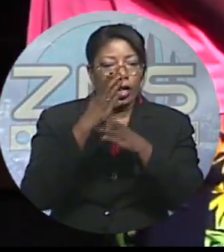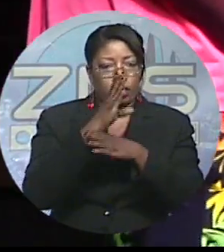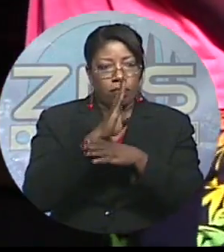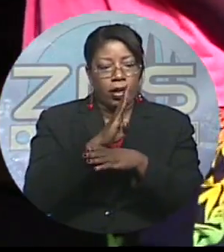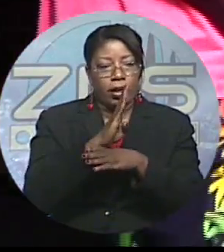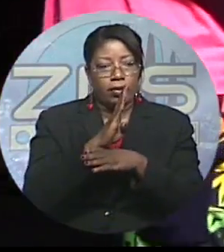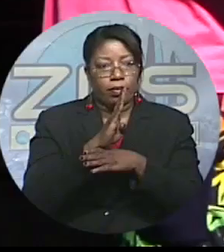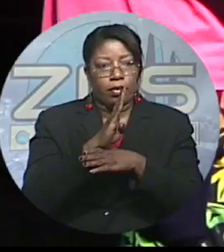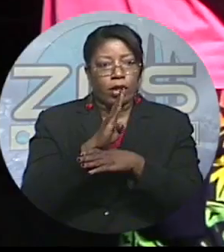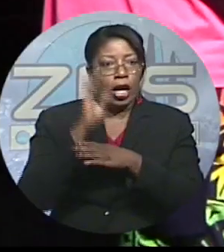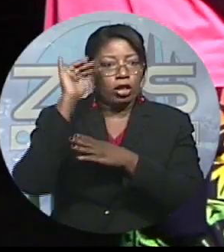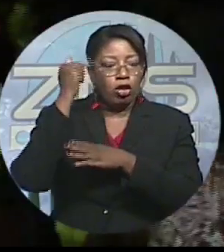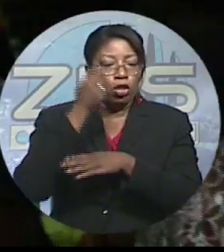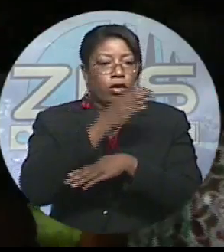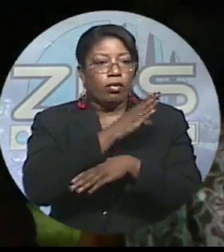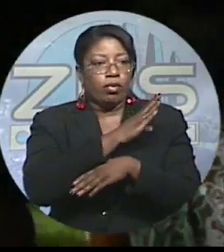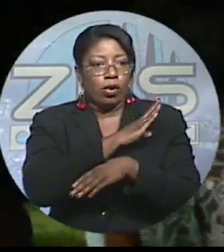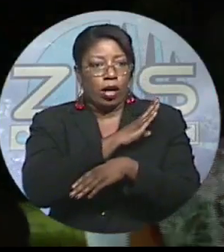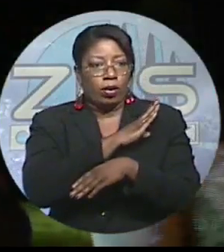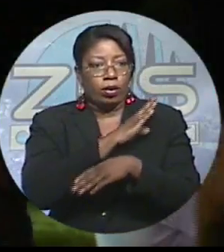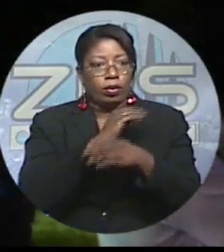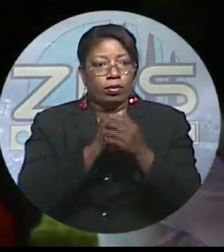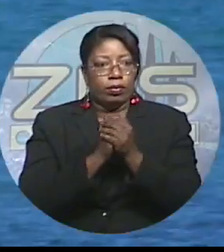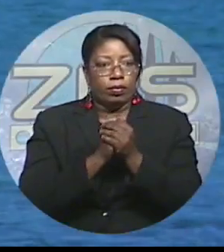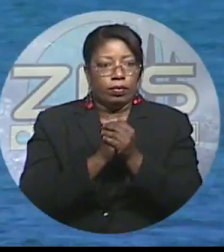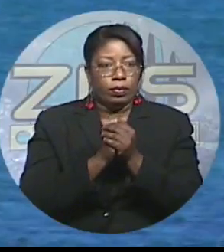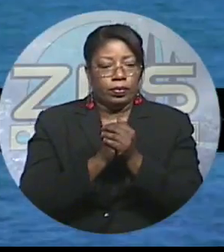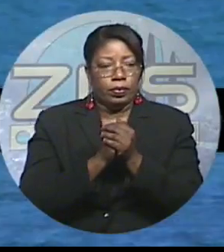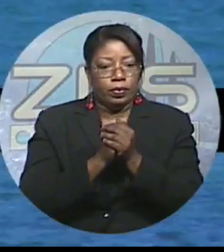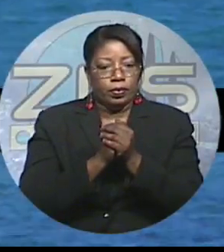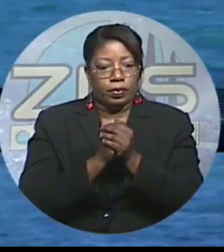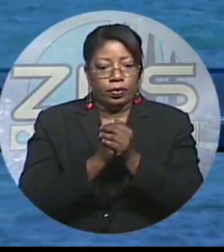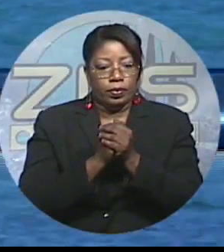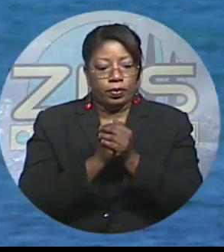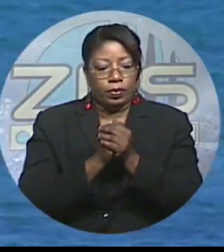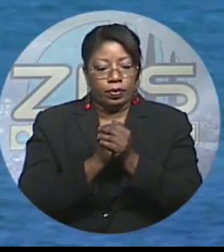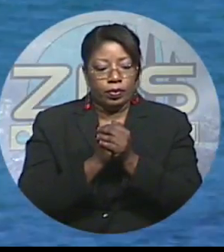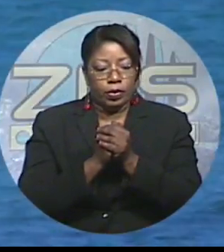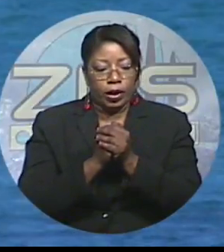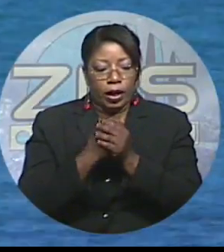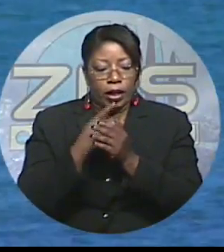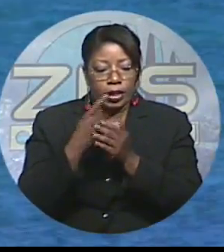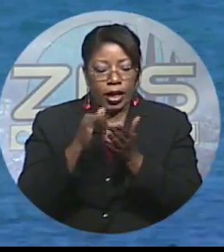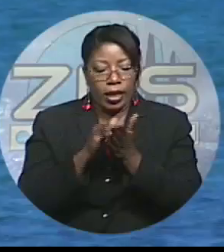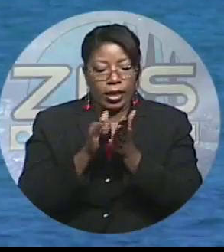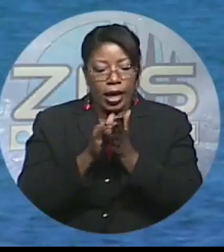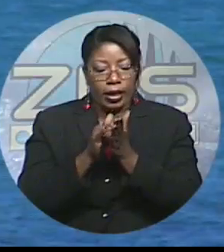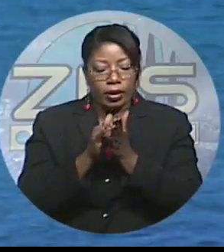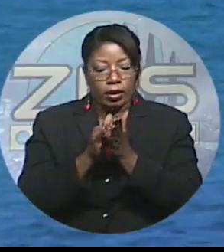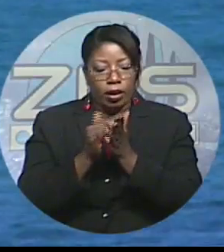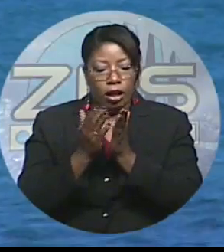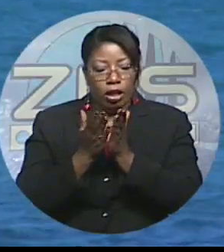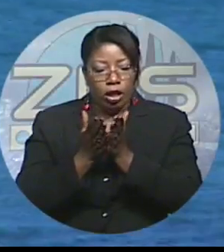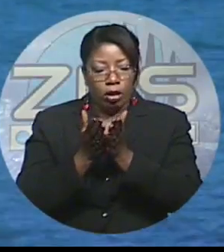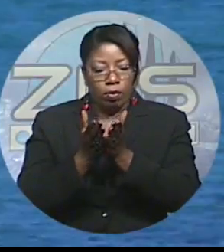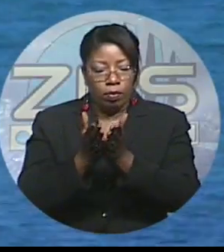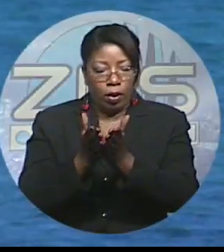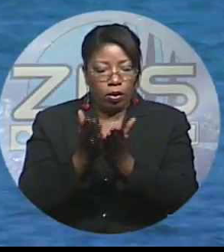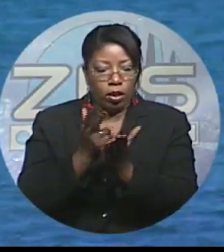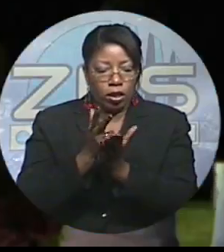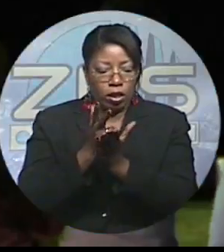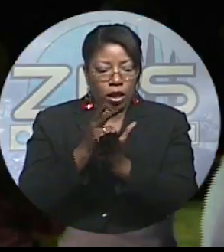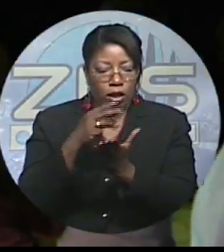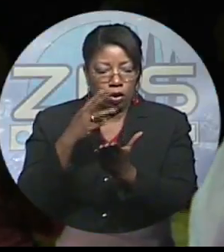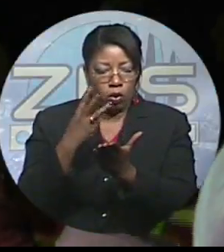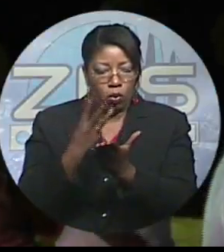and Joseph Brown hearing the cannon. Well, the boat was sailing very well, and the crew was handling very well. It